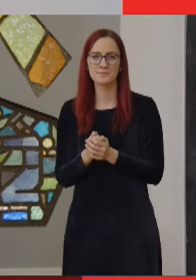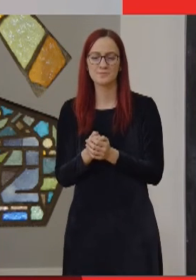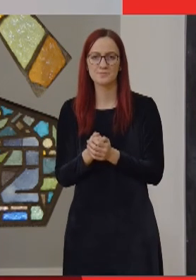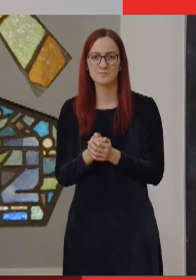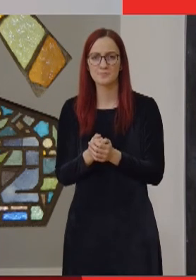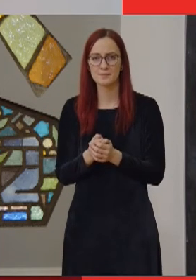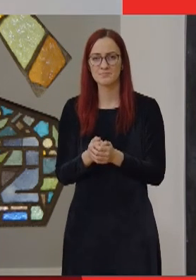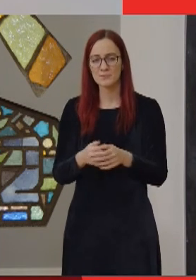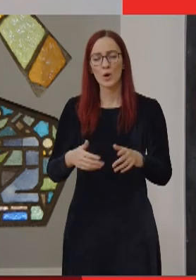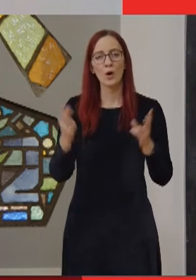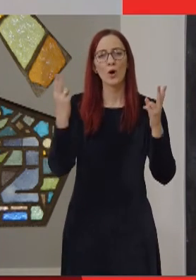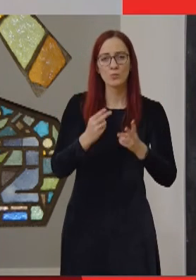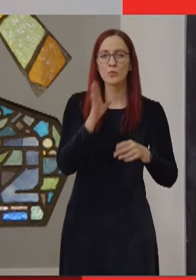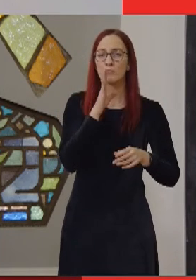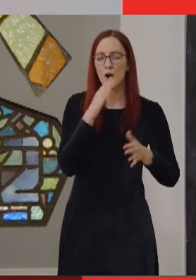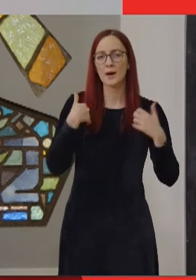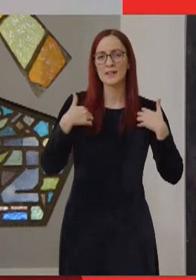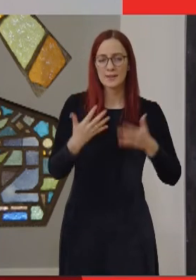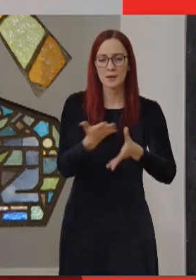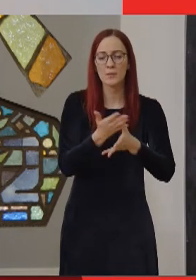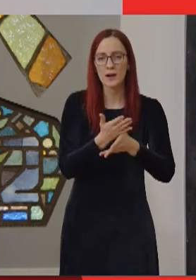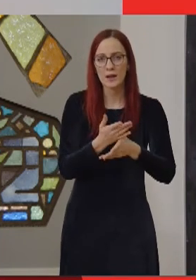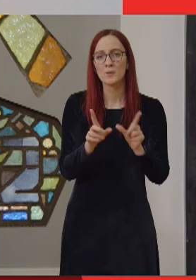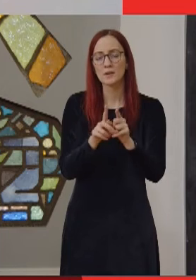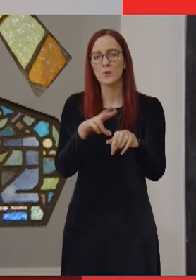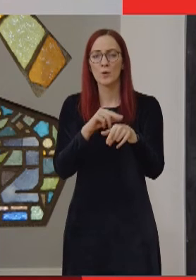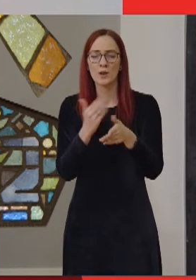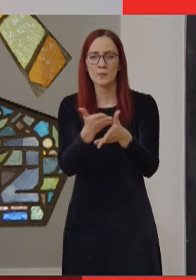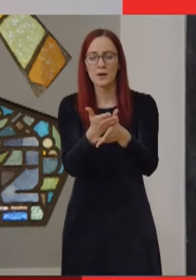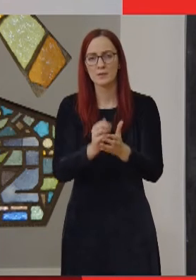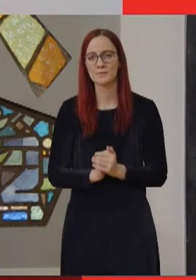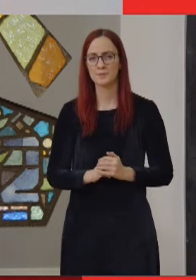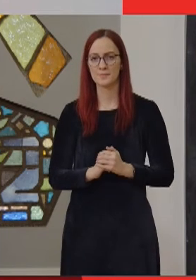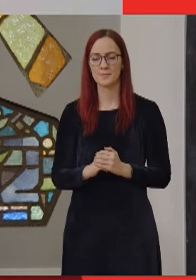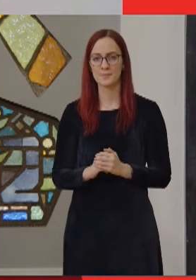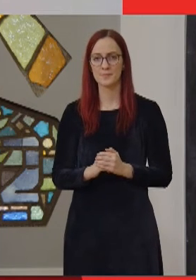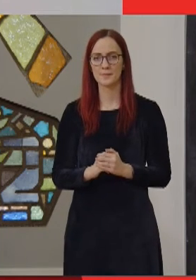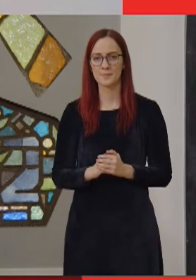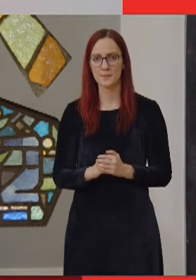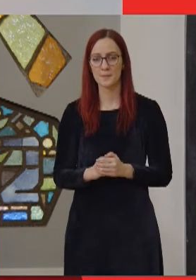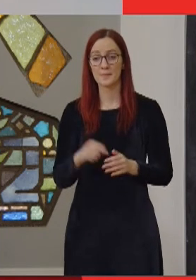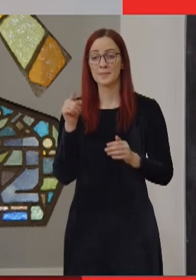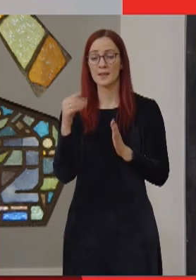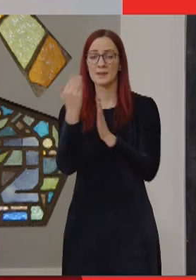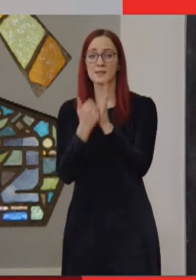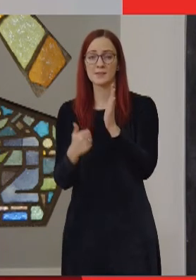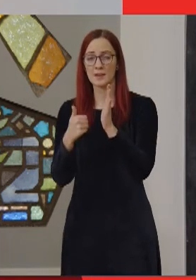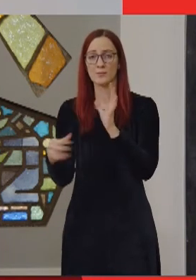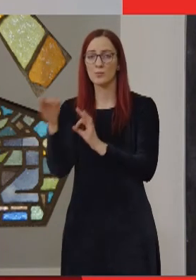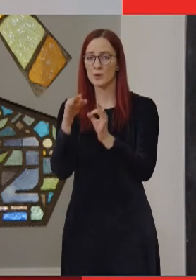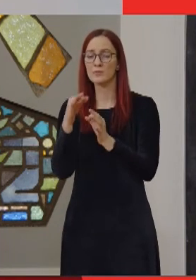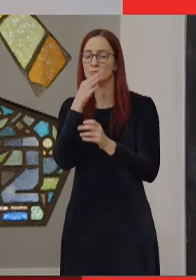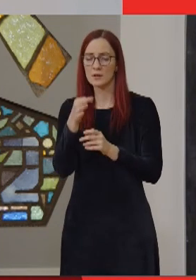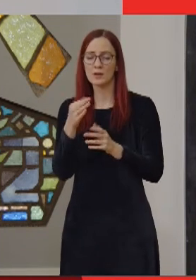It would be fast and effective help for women, and police supports this